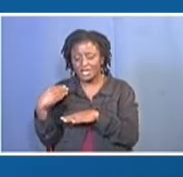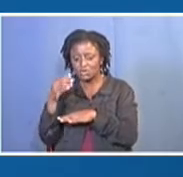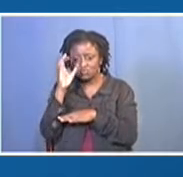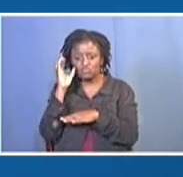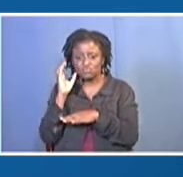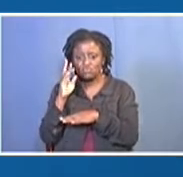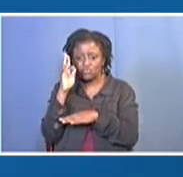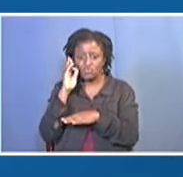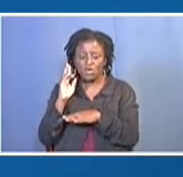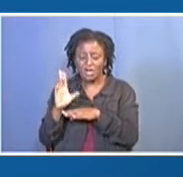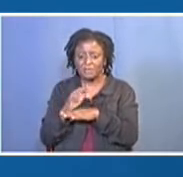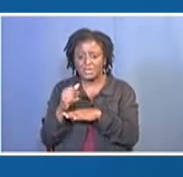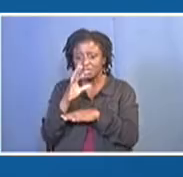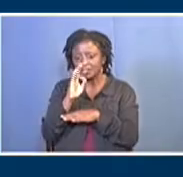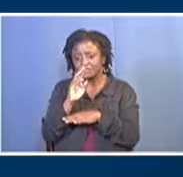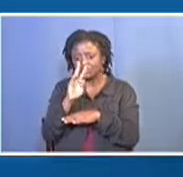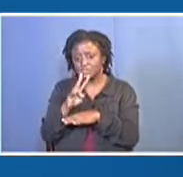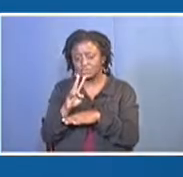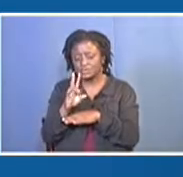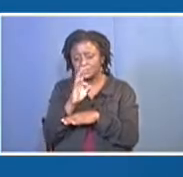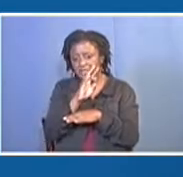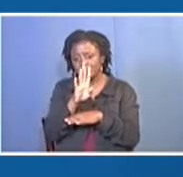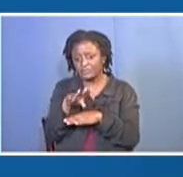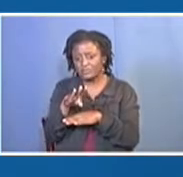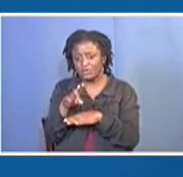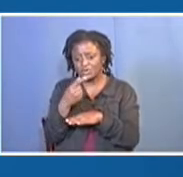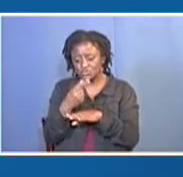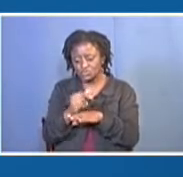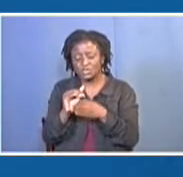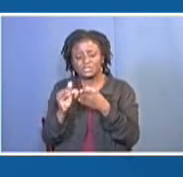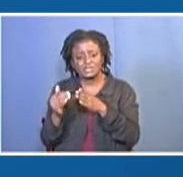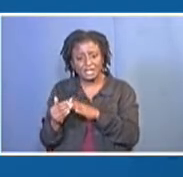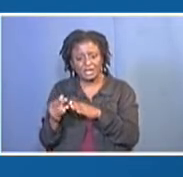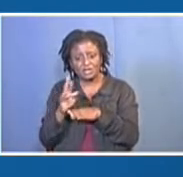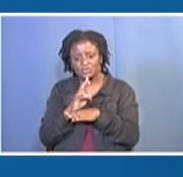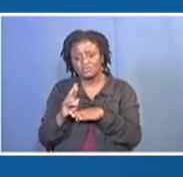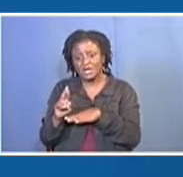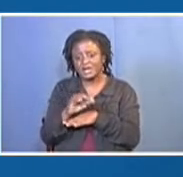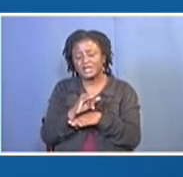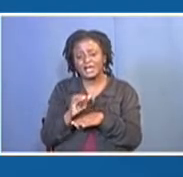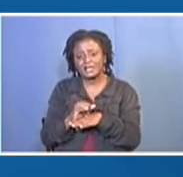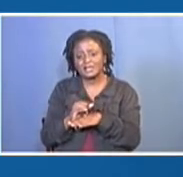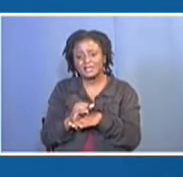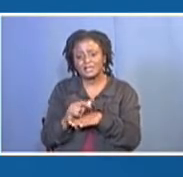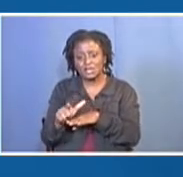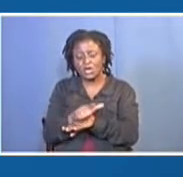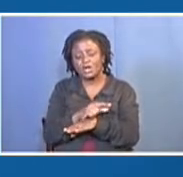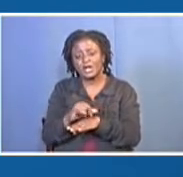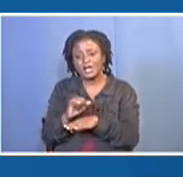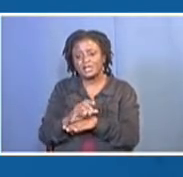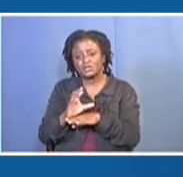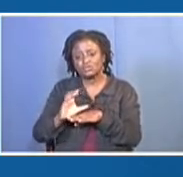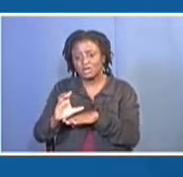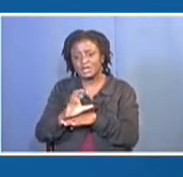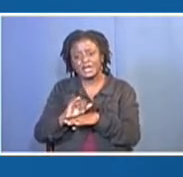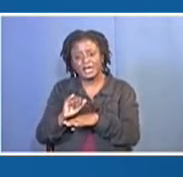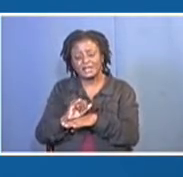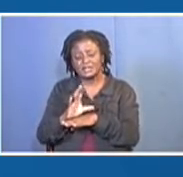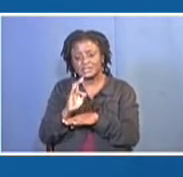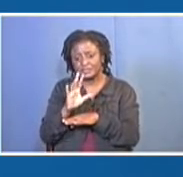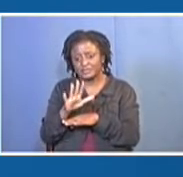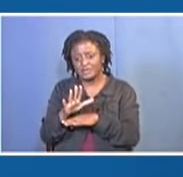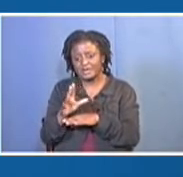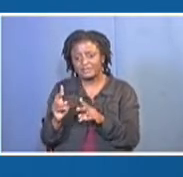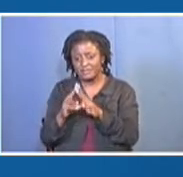just around 72, 74 in Georgetown, Exuma. Ragged Island, Clownstown, Long Island, and Crooked Island reporting 75 degrees.